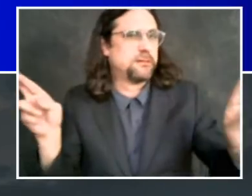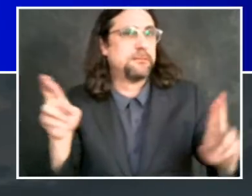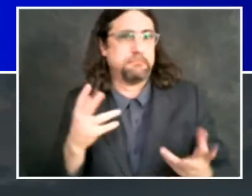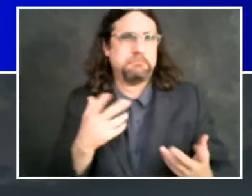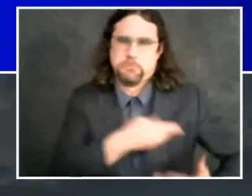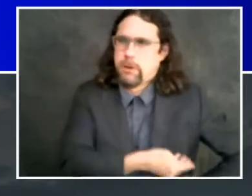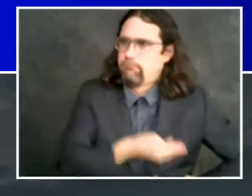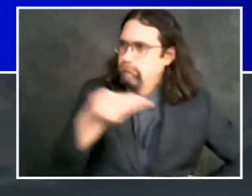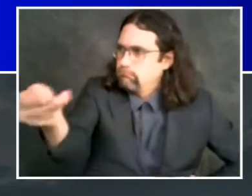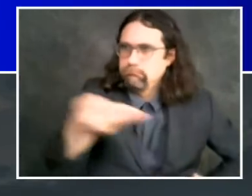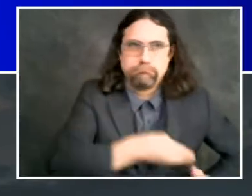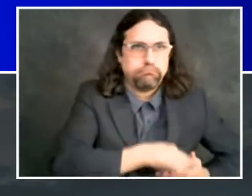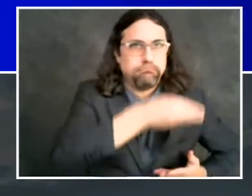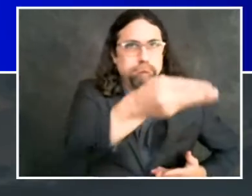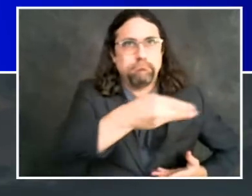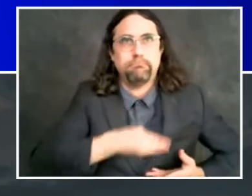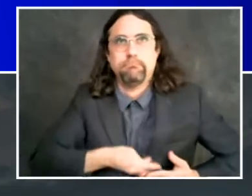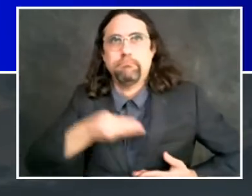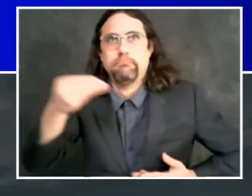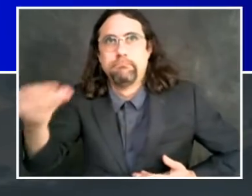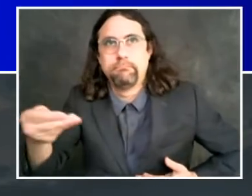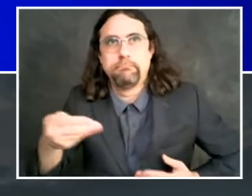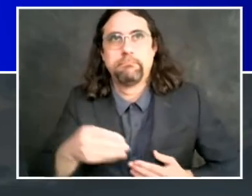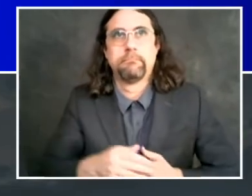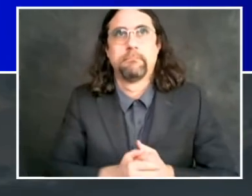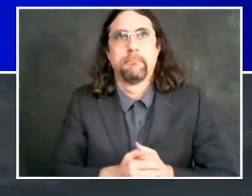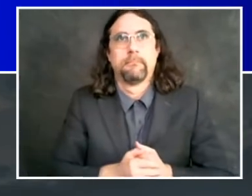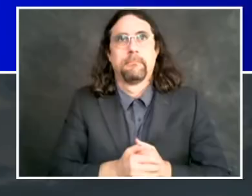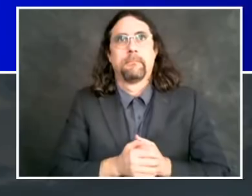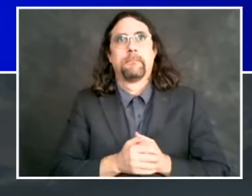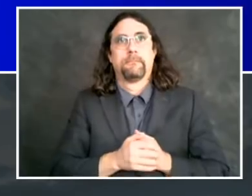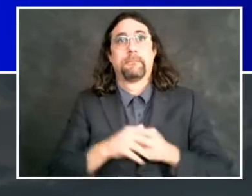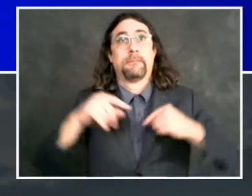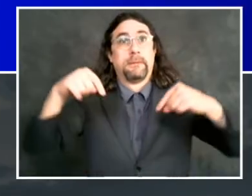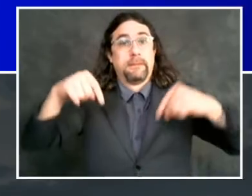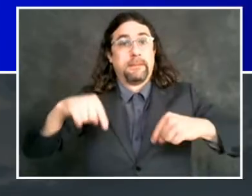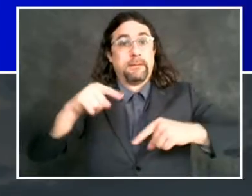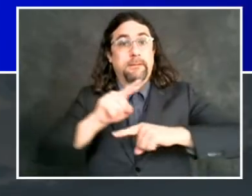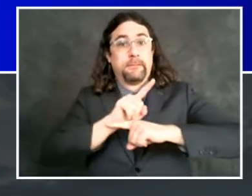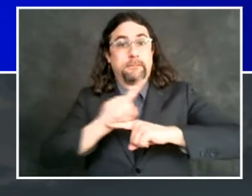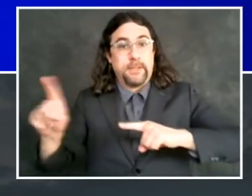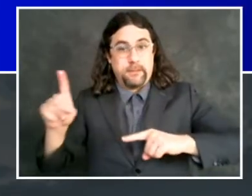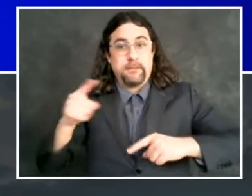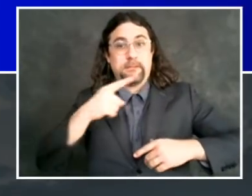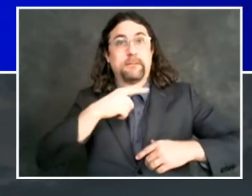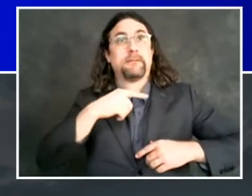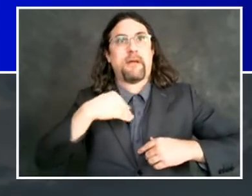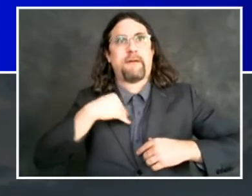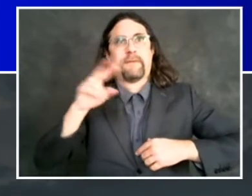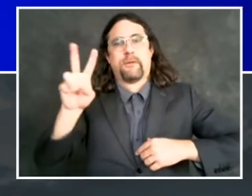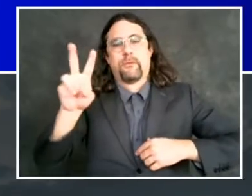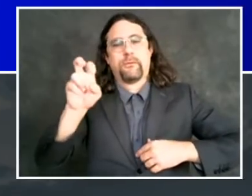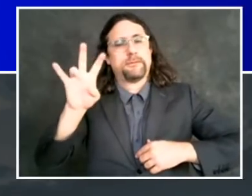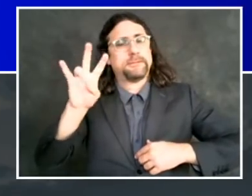face covering, and everyone needs to stick with using those face coverings all the time when you're outside.